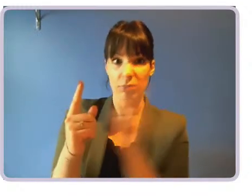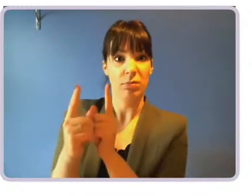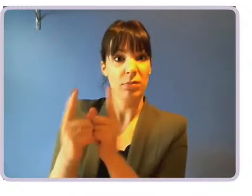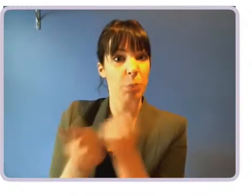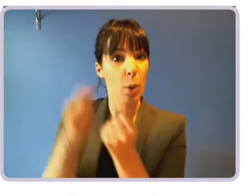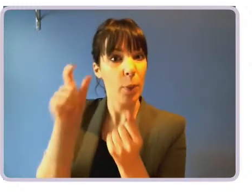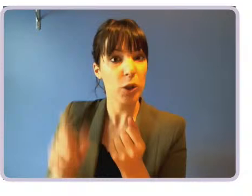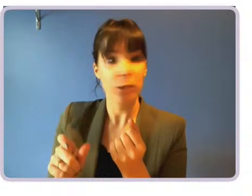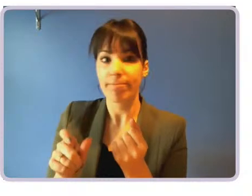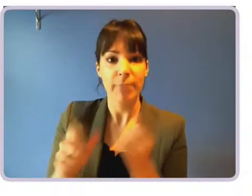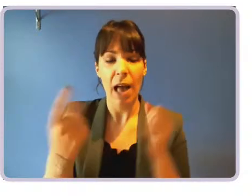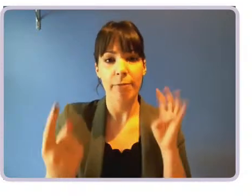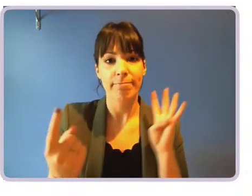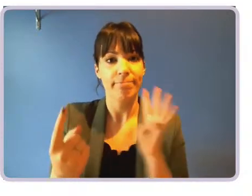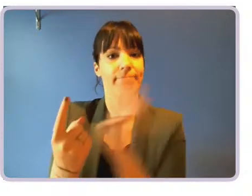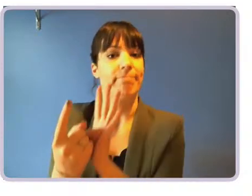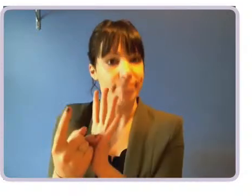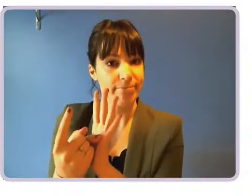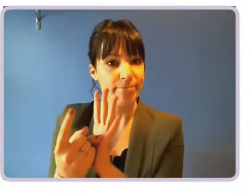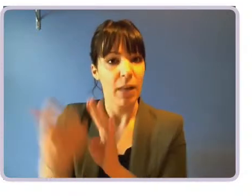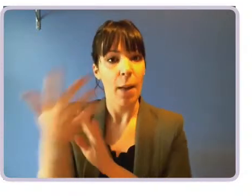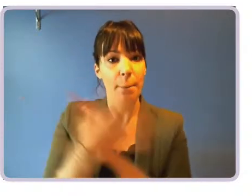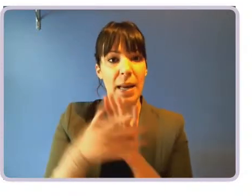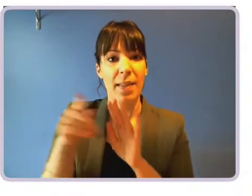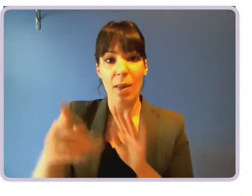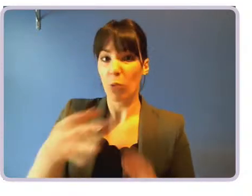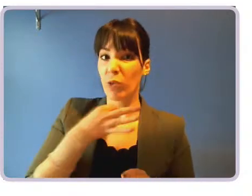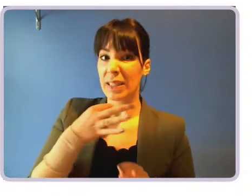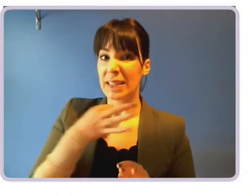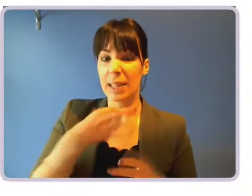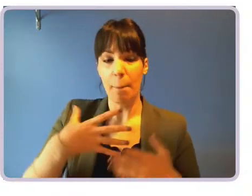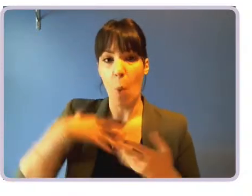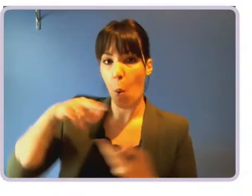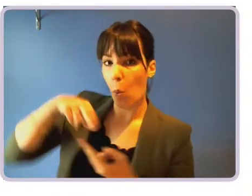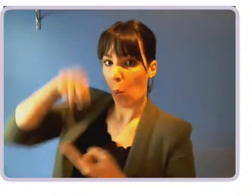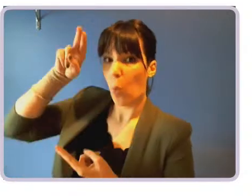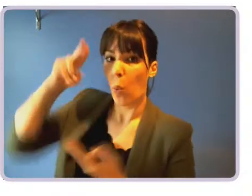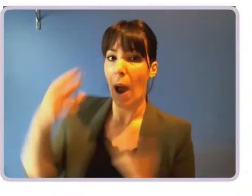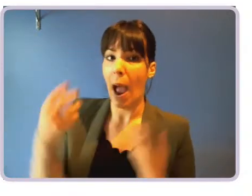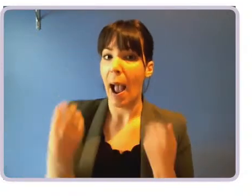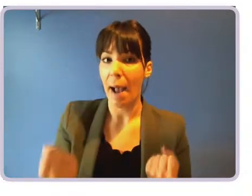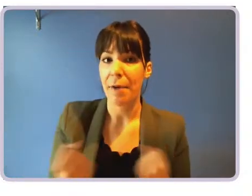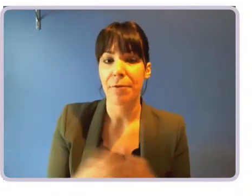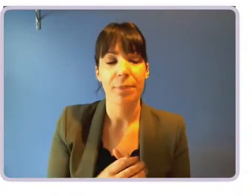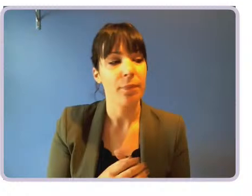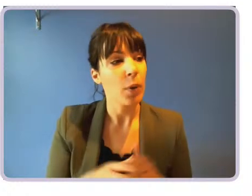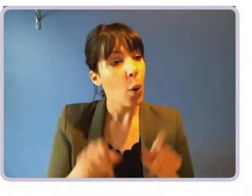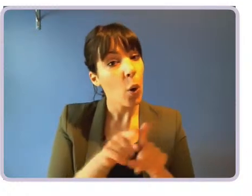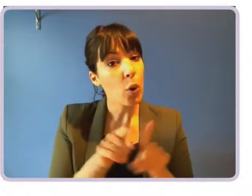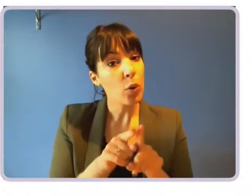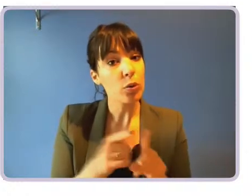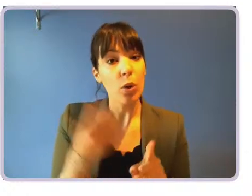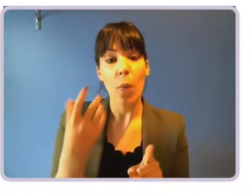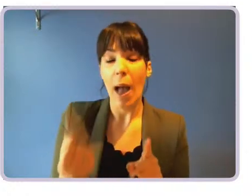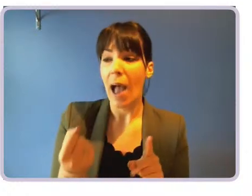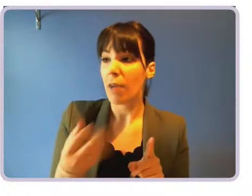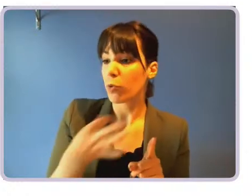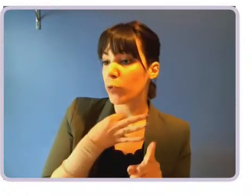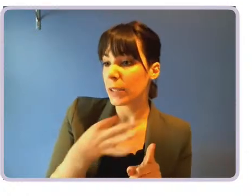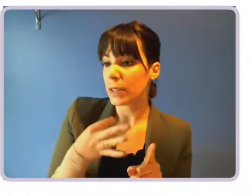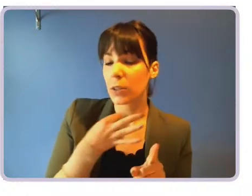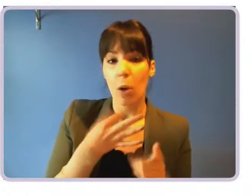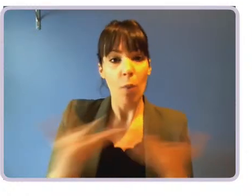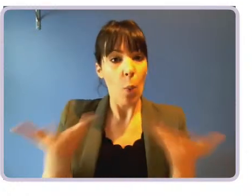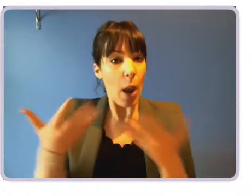and risks of transmission. There's also the risk of sometimes either living, recreating or working